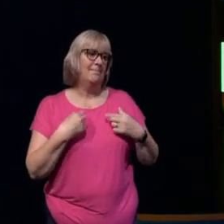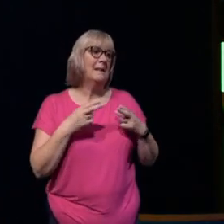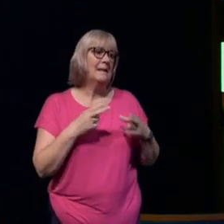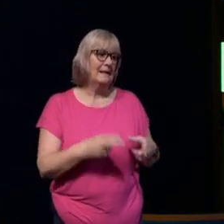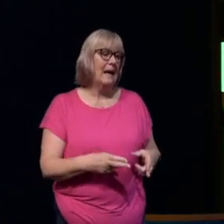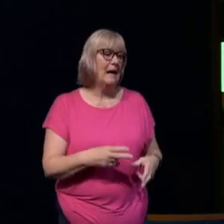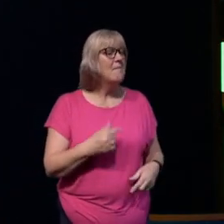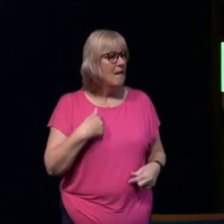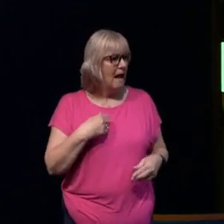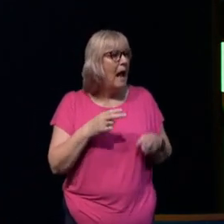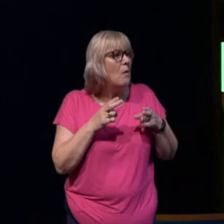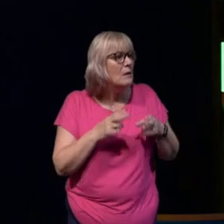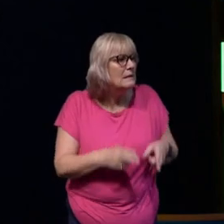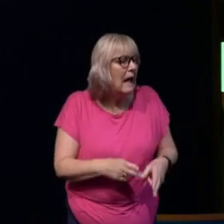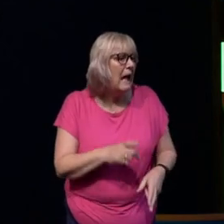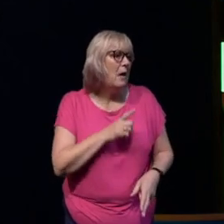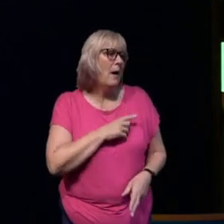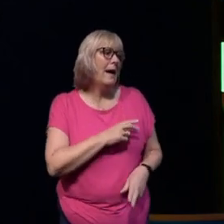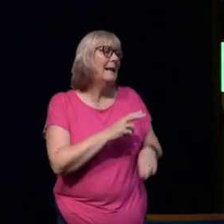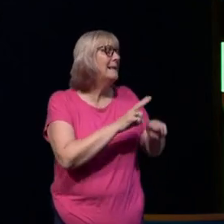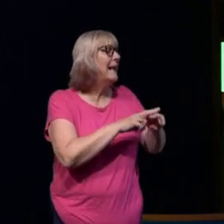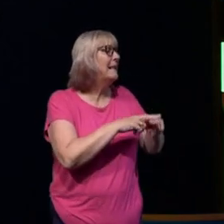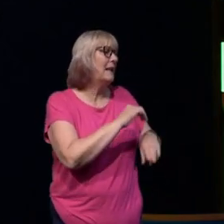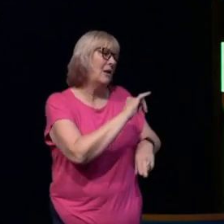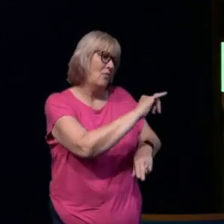I'm going to die because of your sin, Daddy.